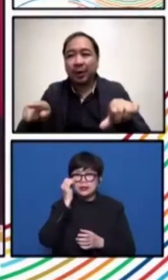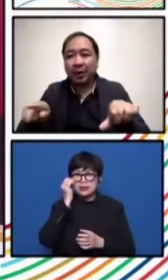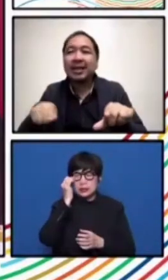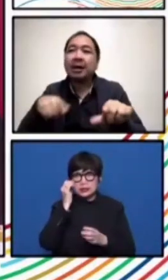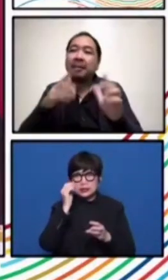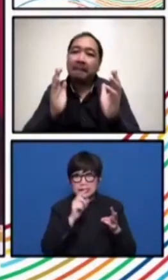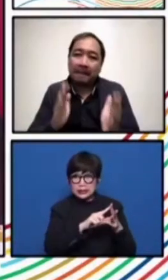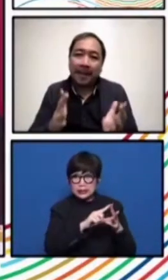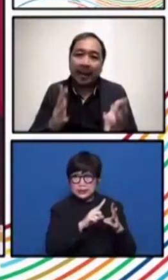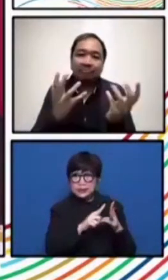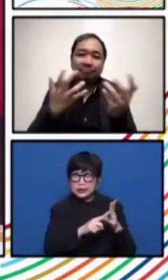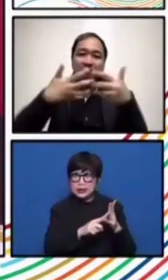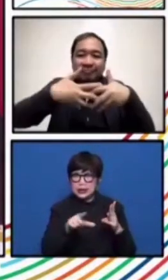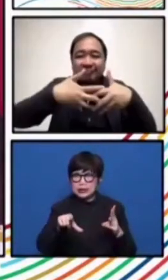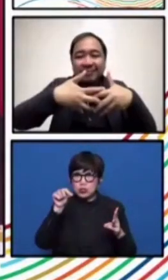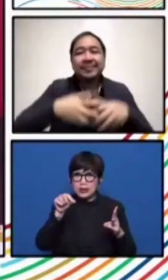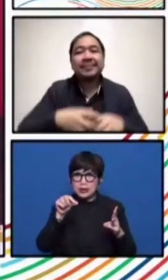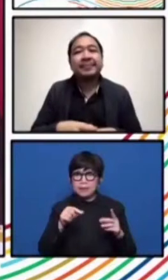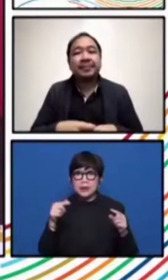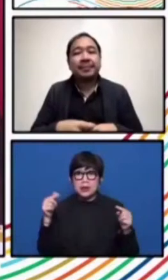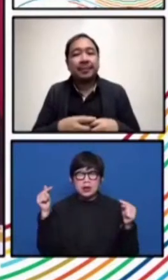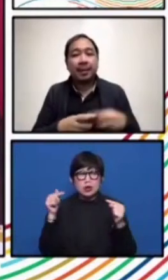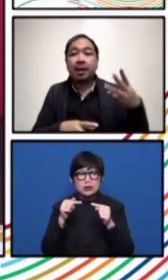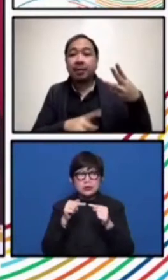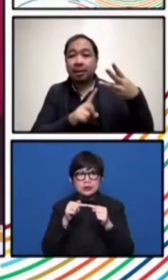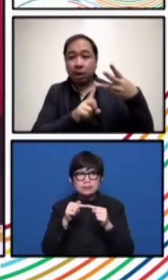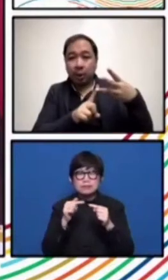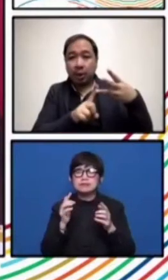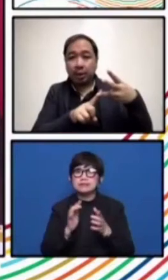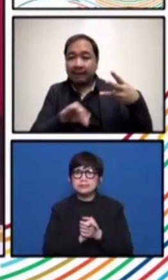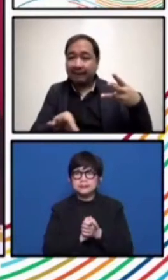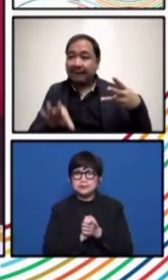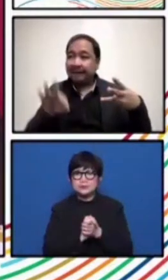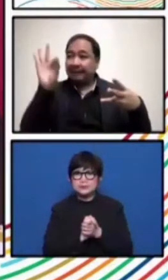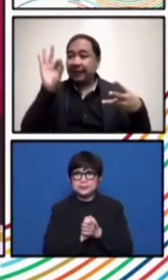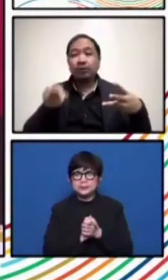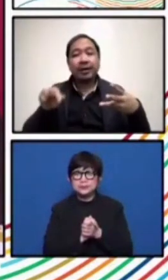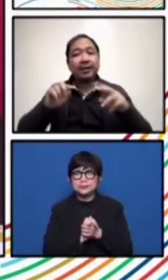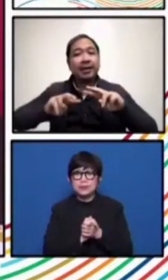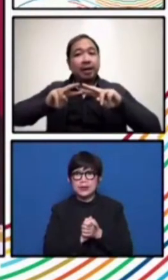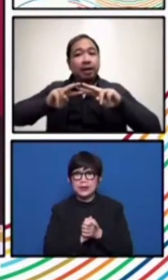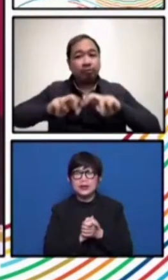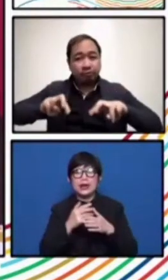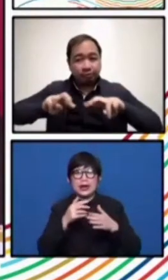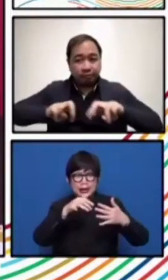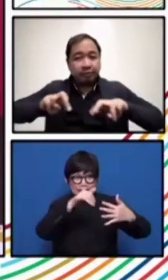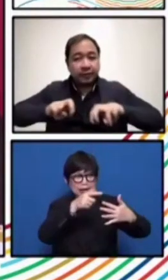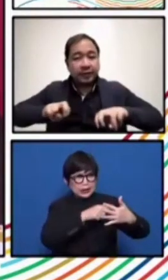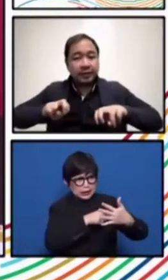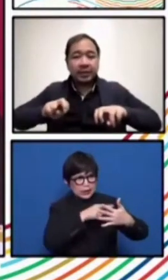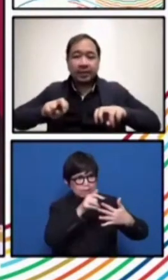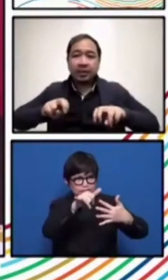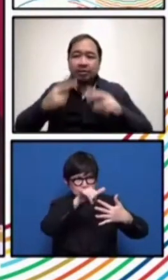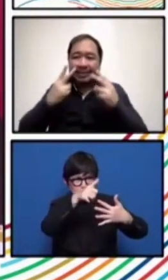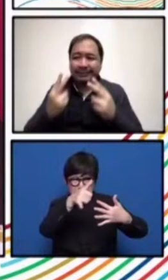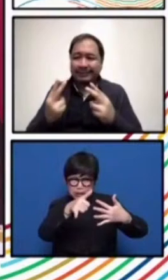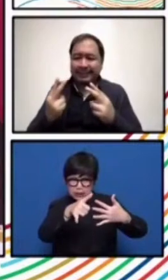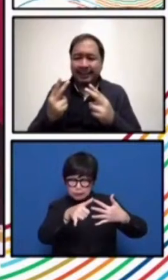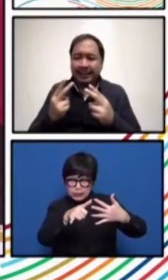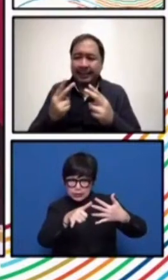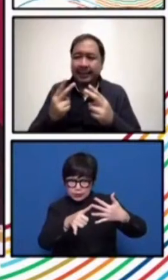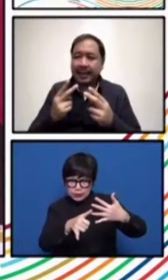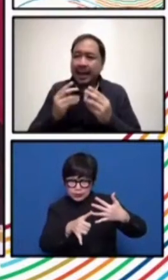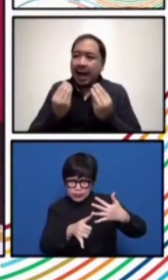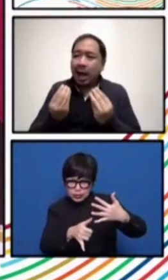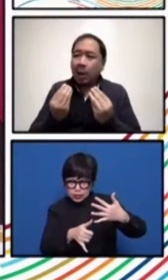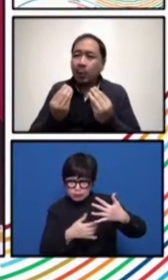finding is related to the the the the review and to improve uh to review and reprove uh the disability